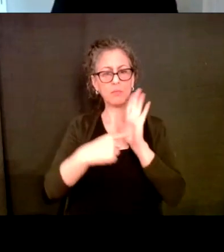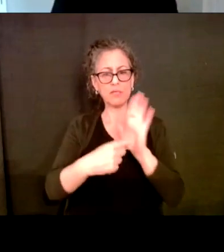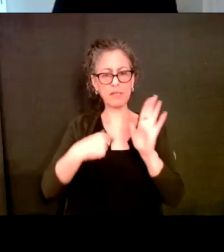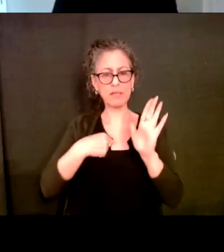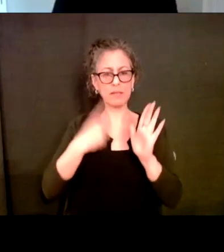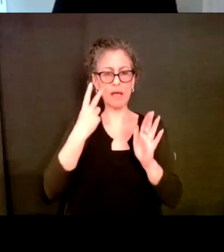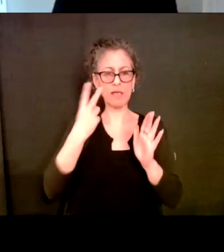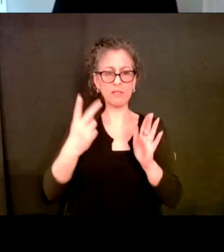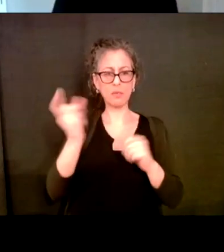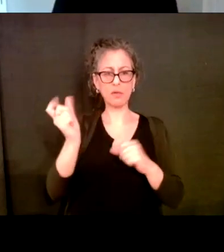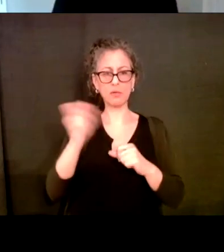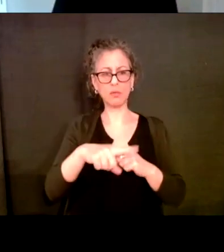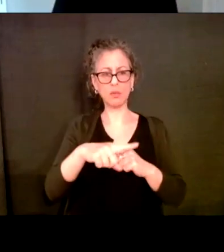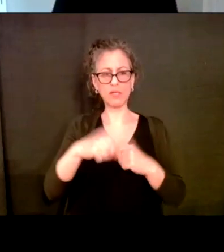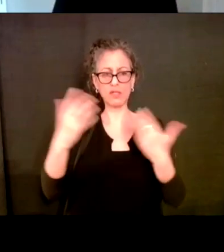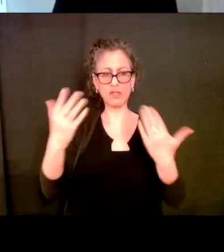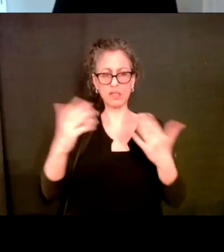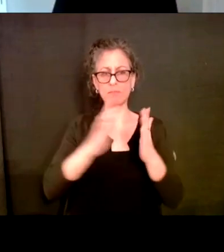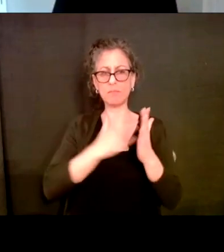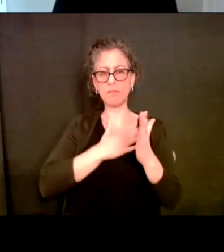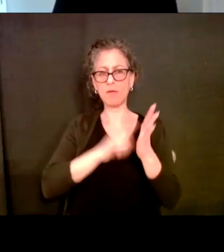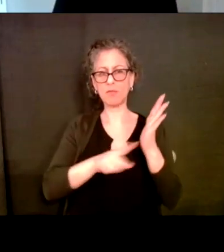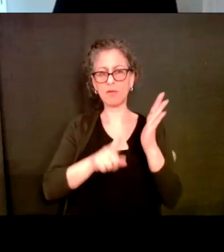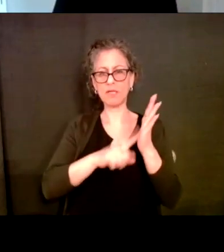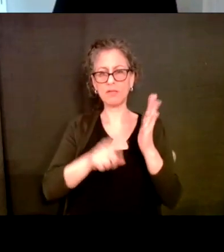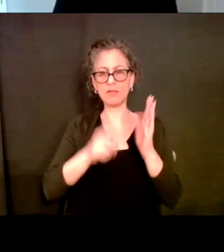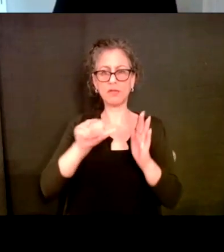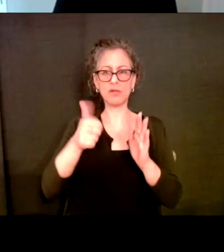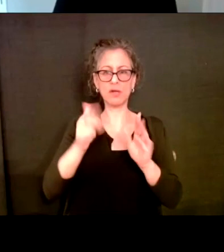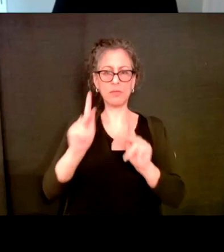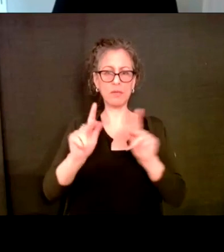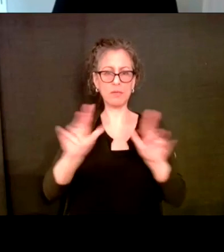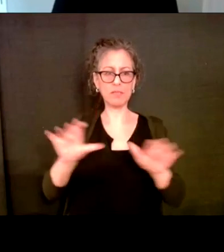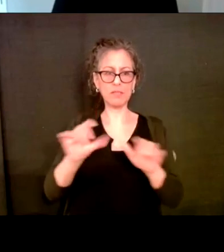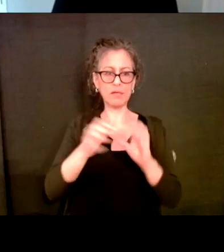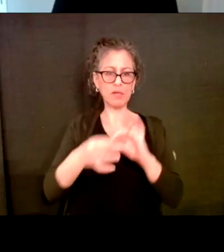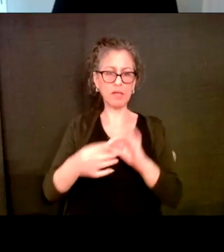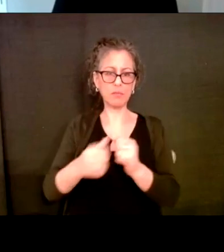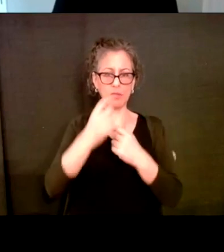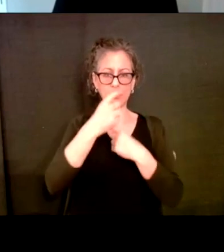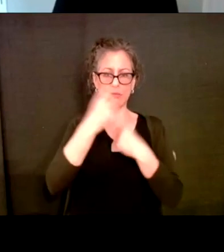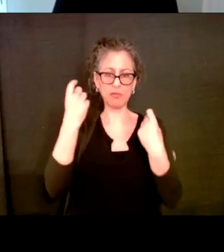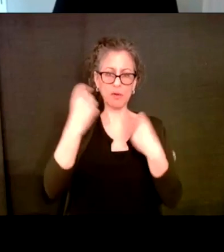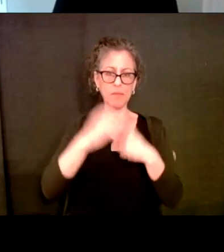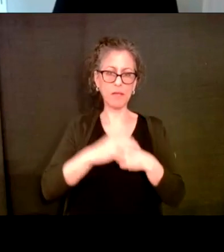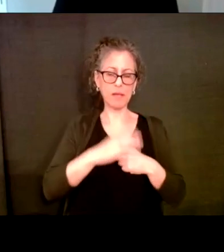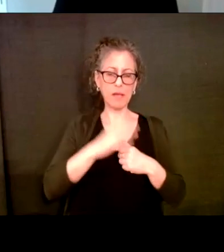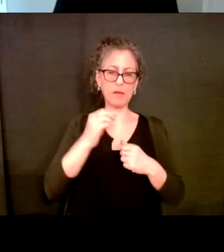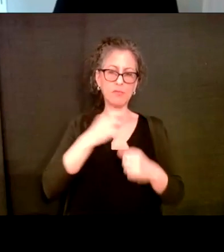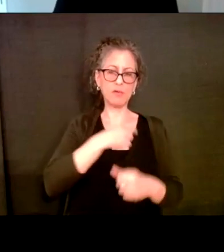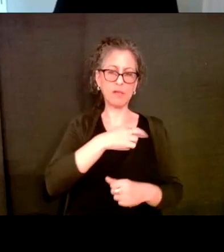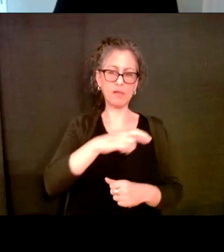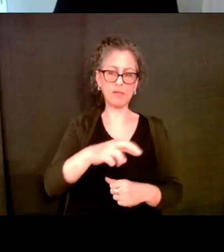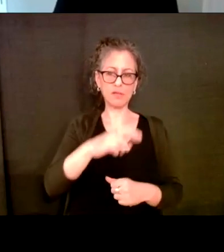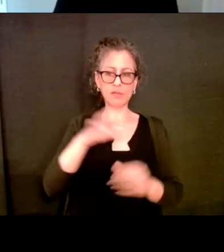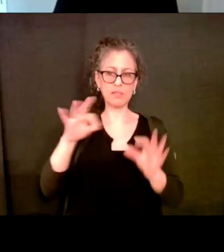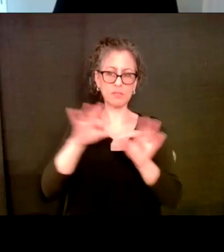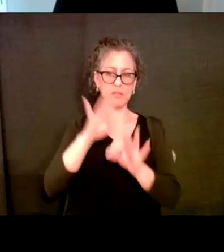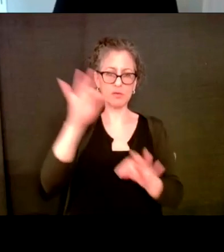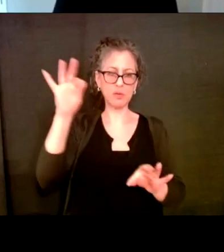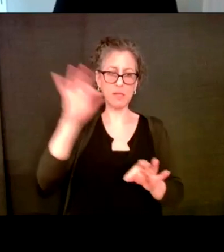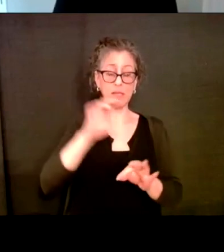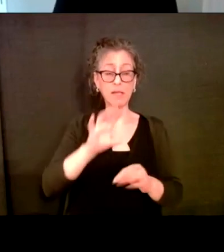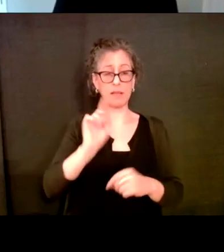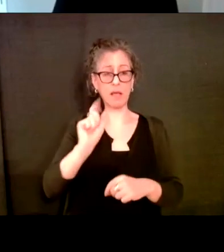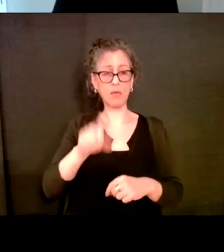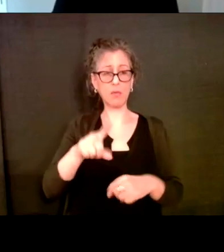this question and some research that others have done around trauma and religion and spirituality. And the question